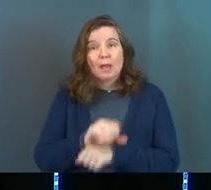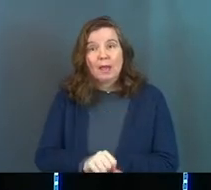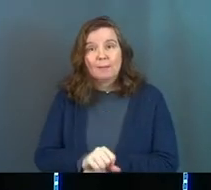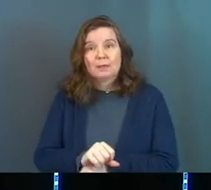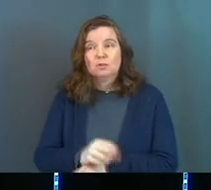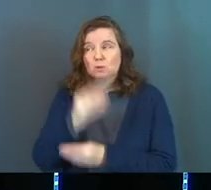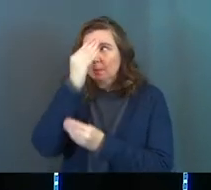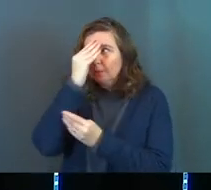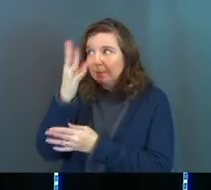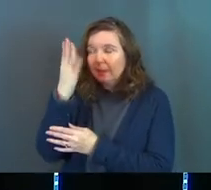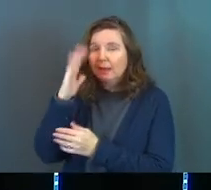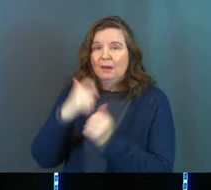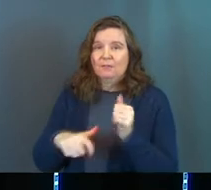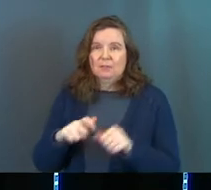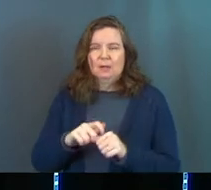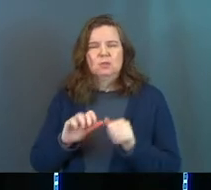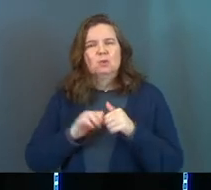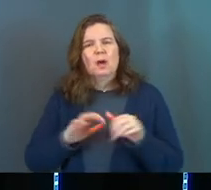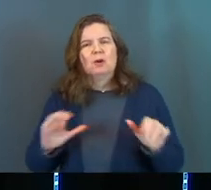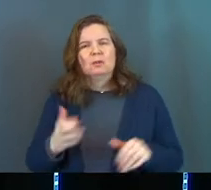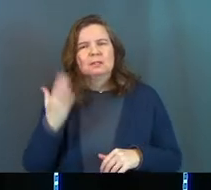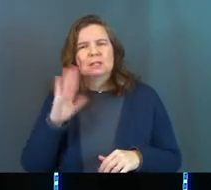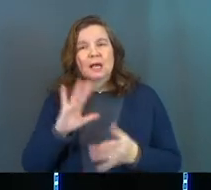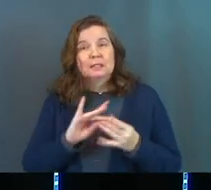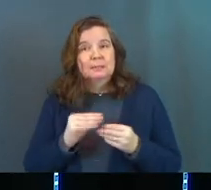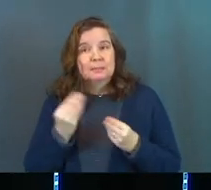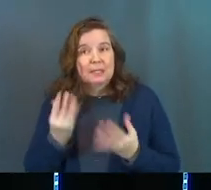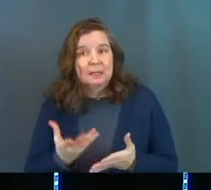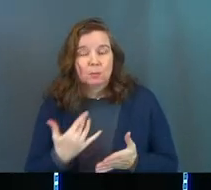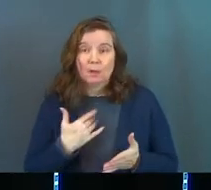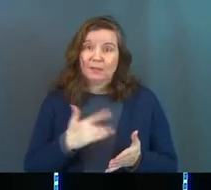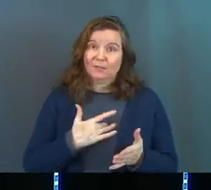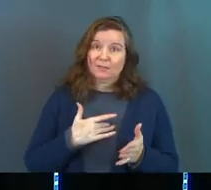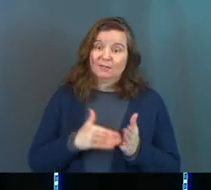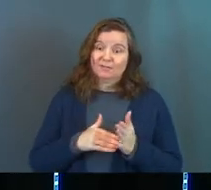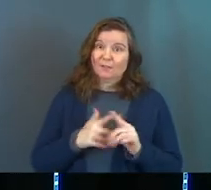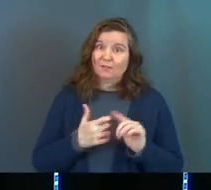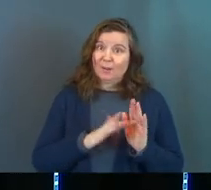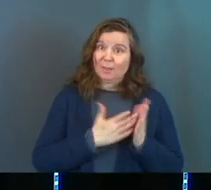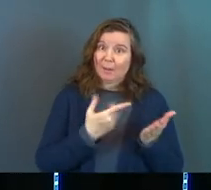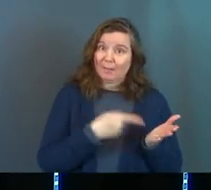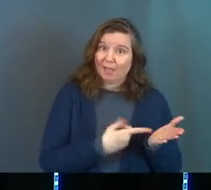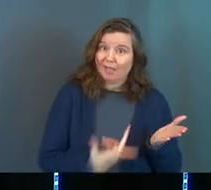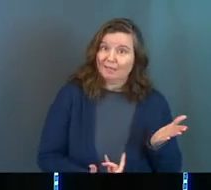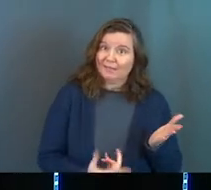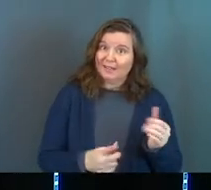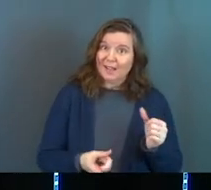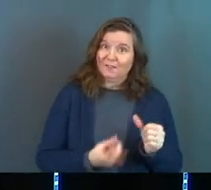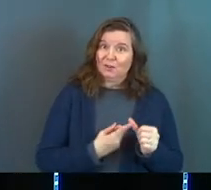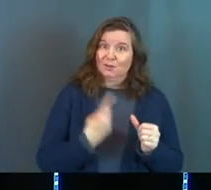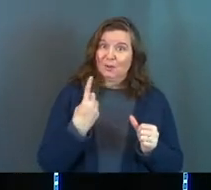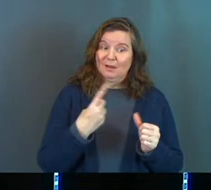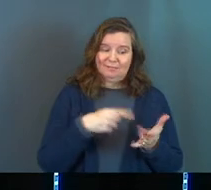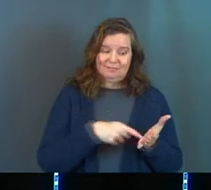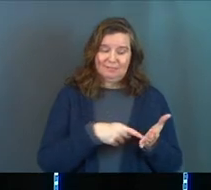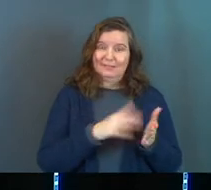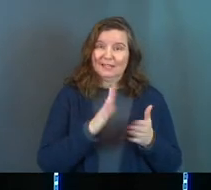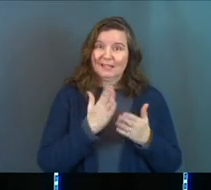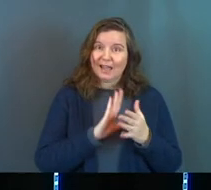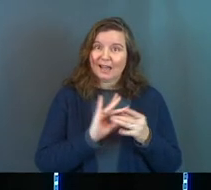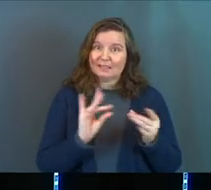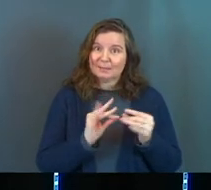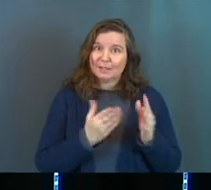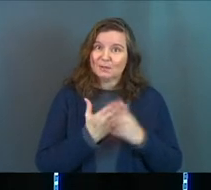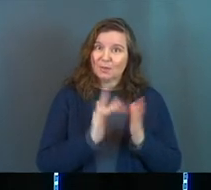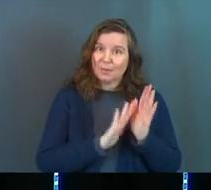to be obeying God every time. So how does God speak? Well, this is going to feel repetitive. Out of the Bible. It's number one. Out of the Bible. Look at